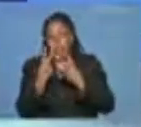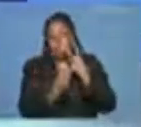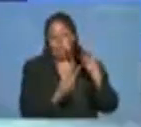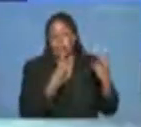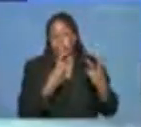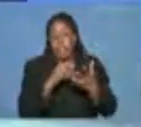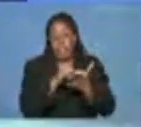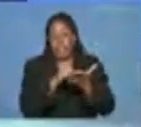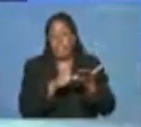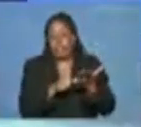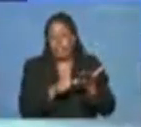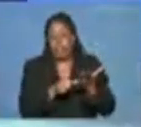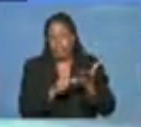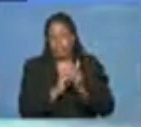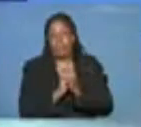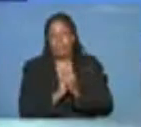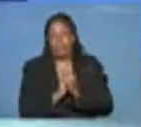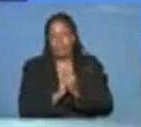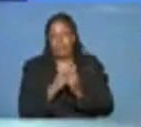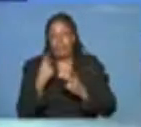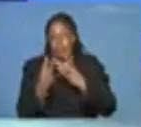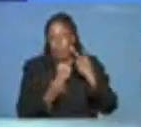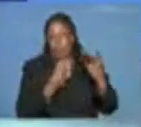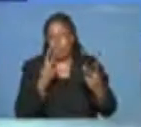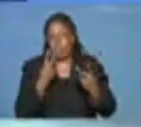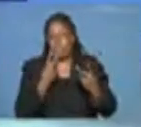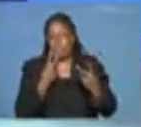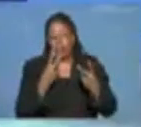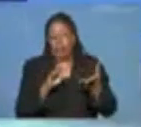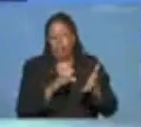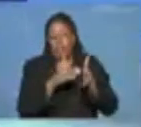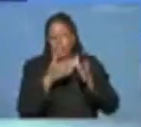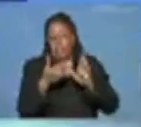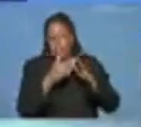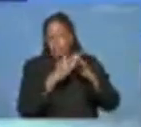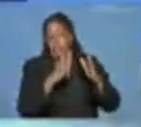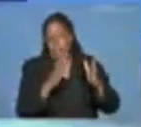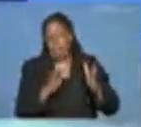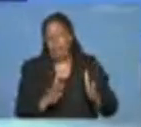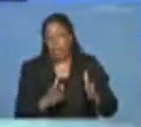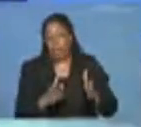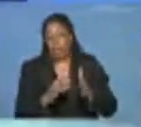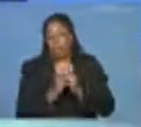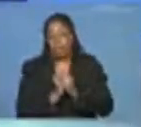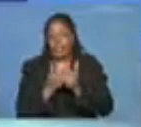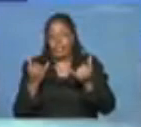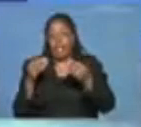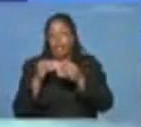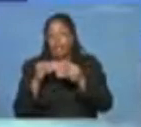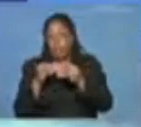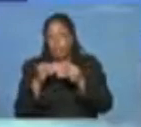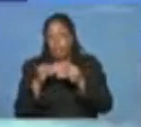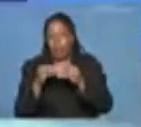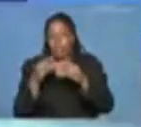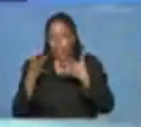funeral preparations while another prays for their teen loved one to pull through. Our Lloyd Allen has more from police who today